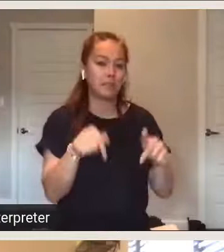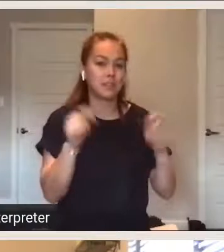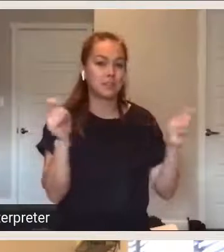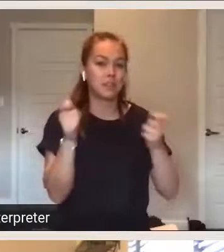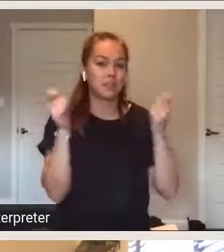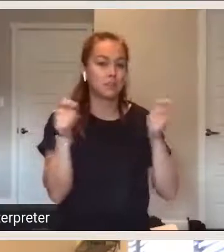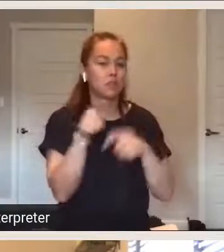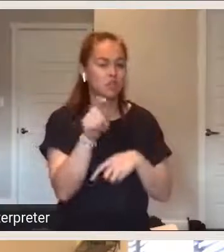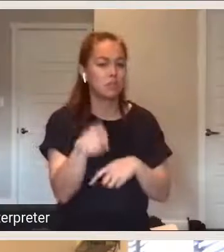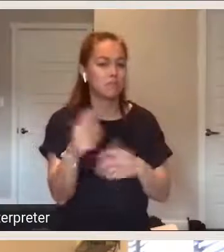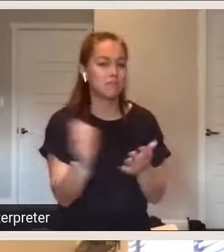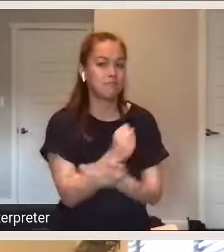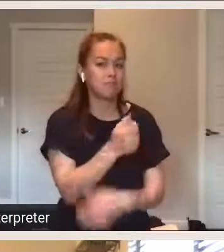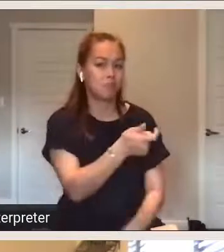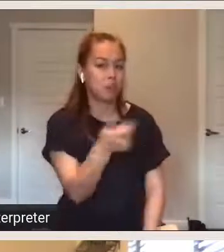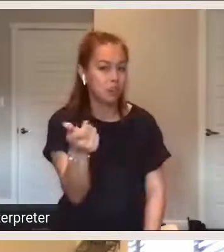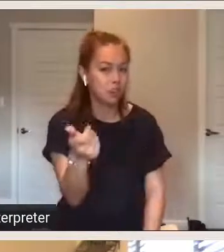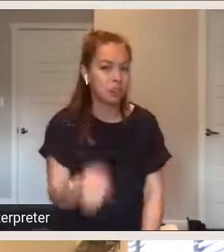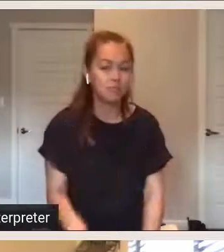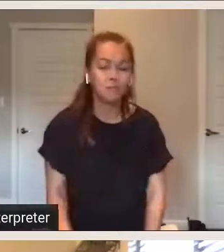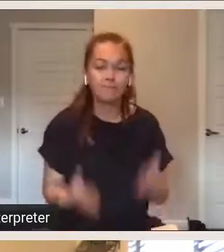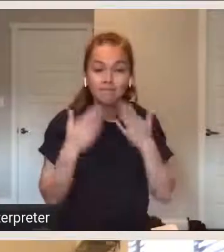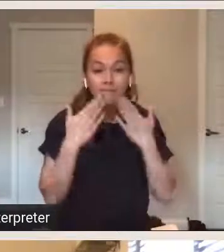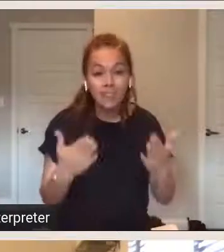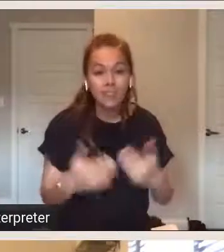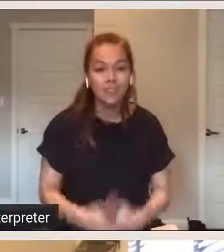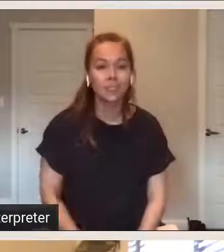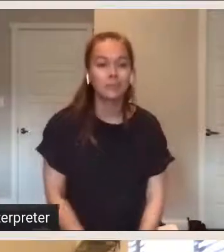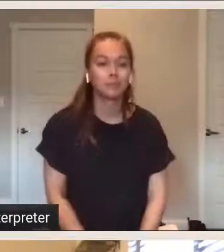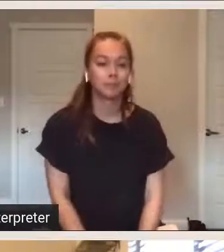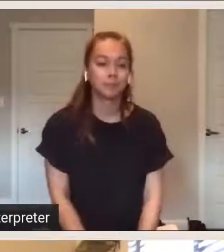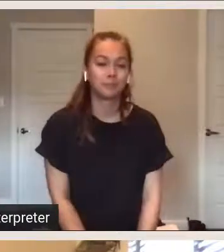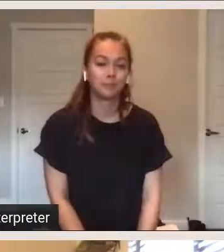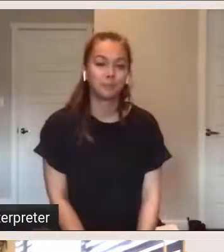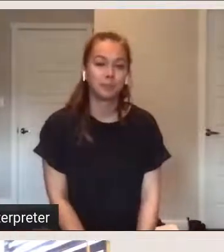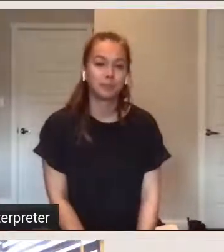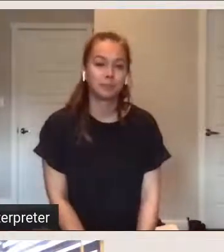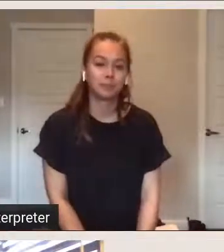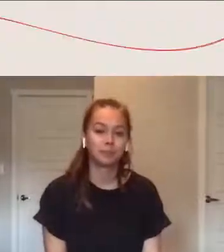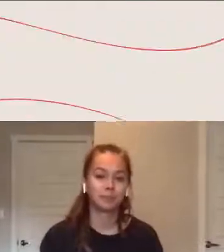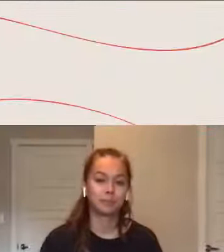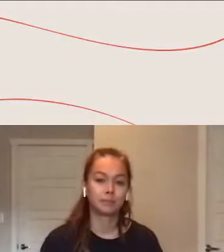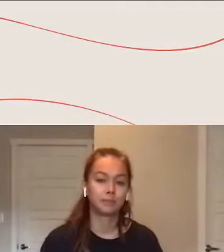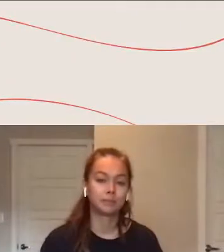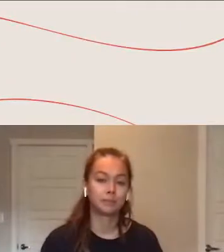out. Thank you. Thanks for having us. Thank you. All right. So,